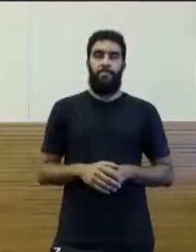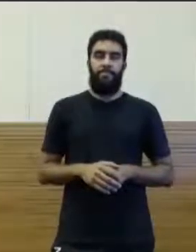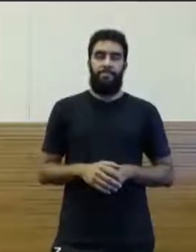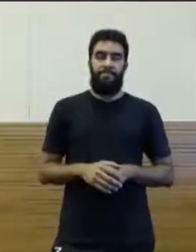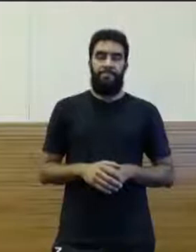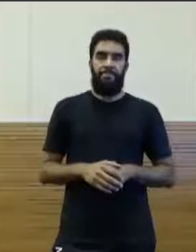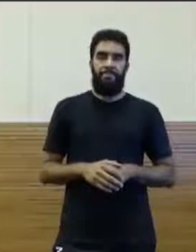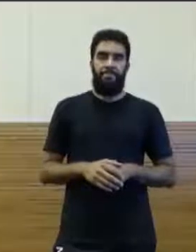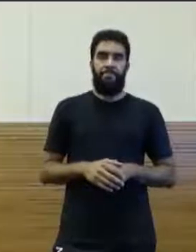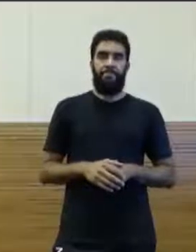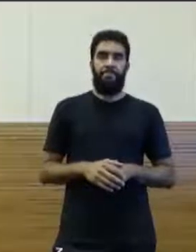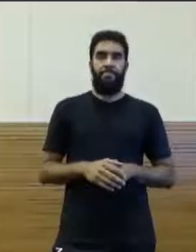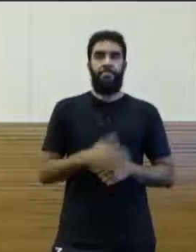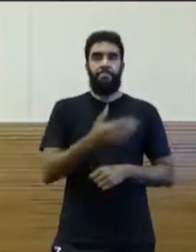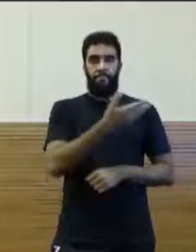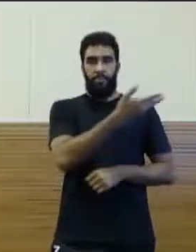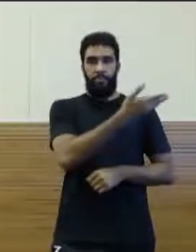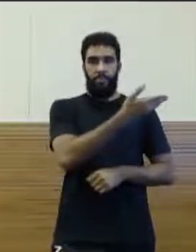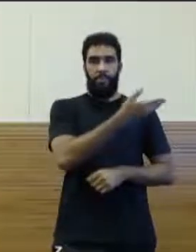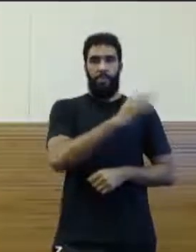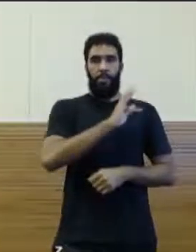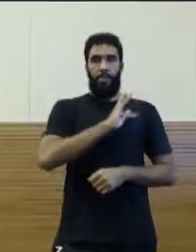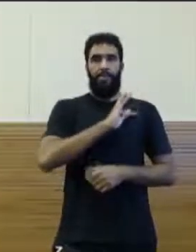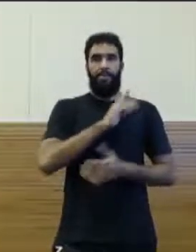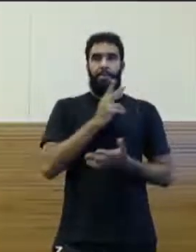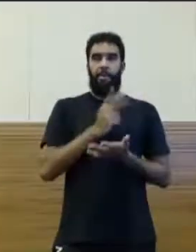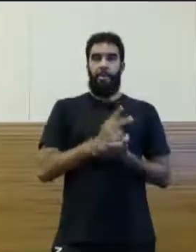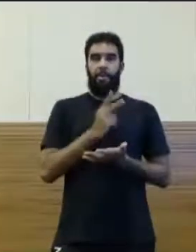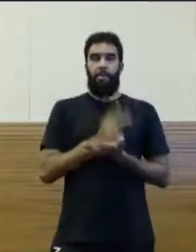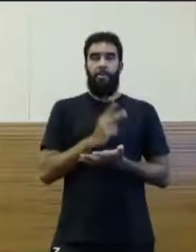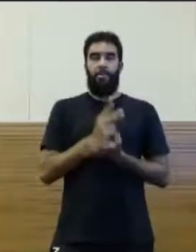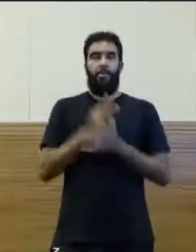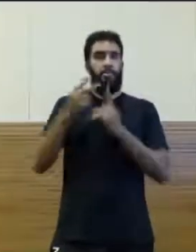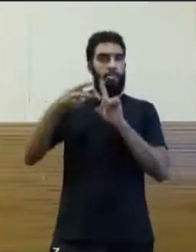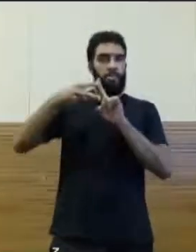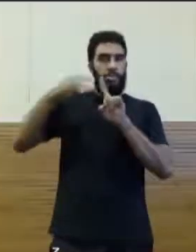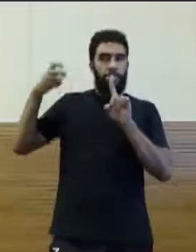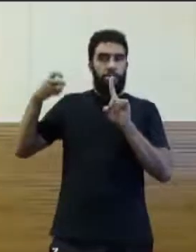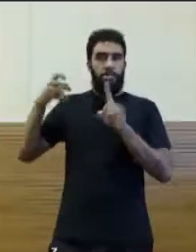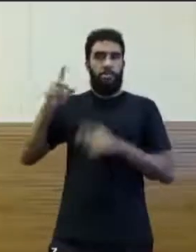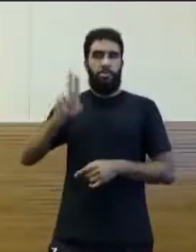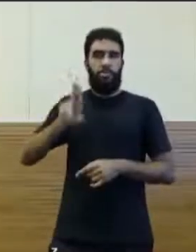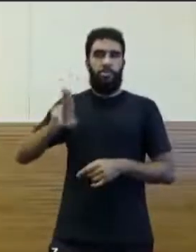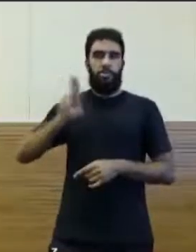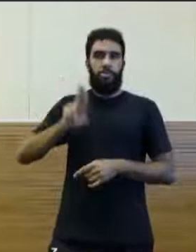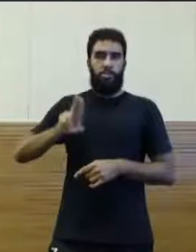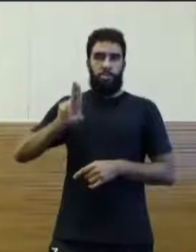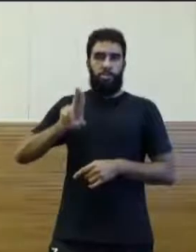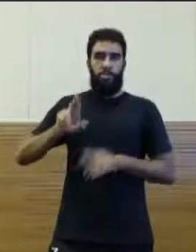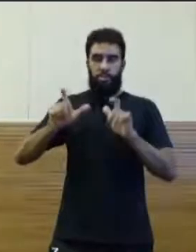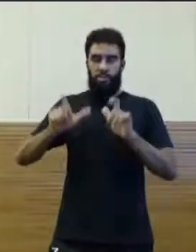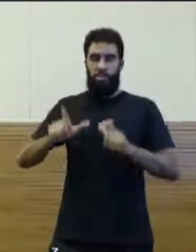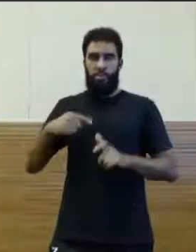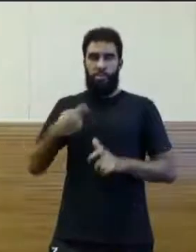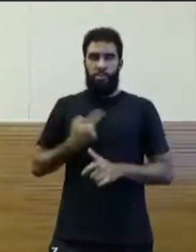We have, for example, this was done with the same technique that I use with the